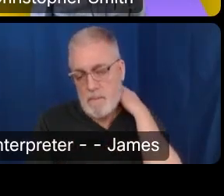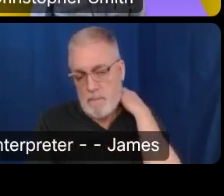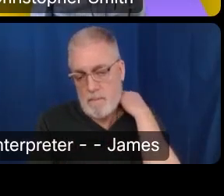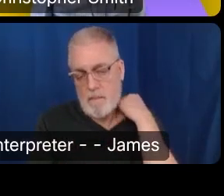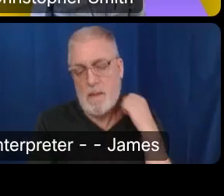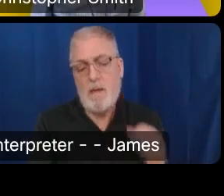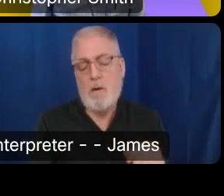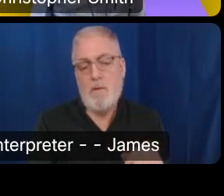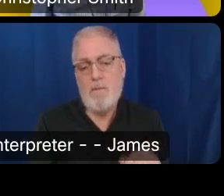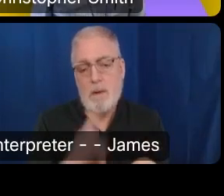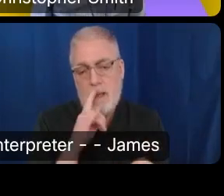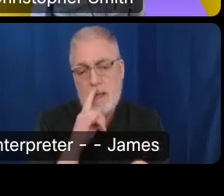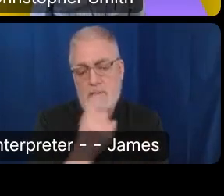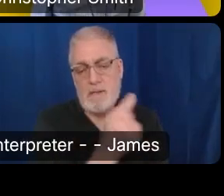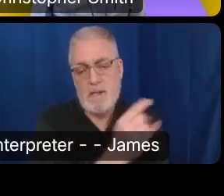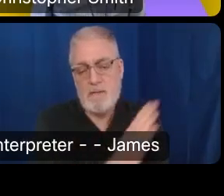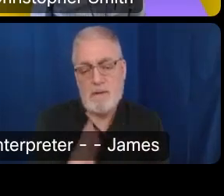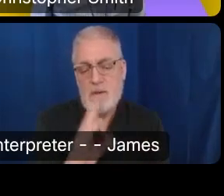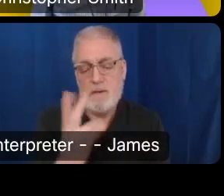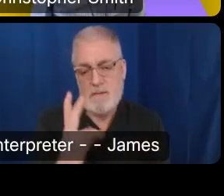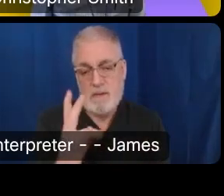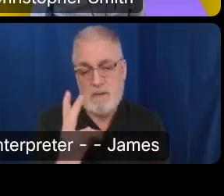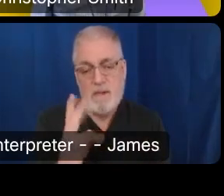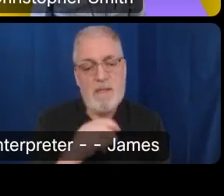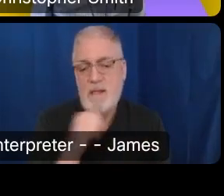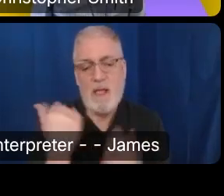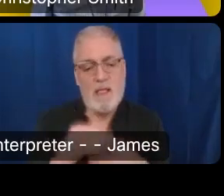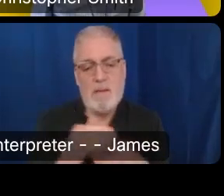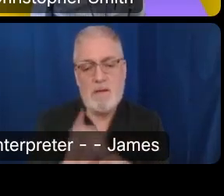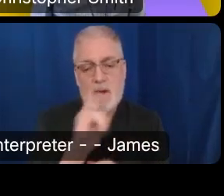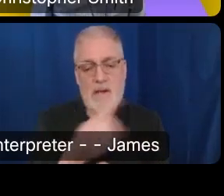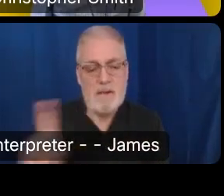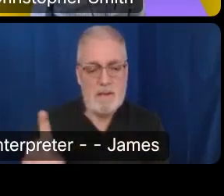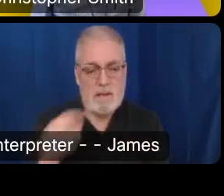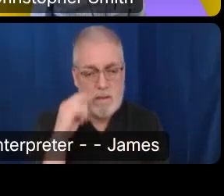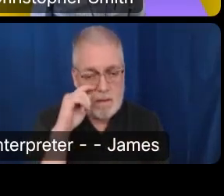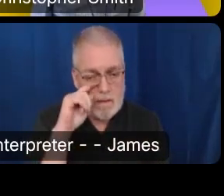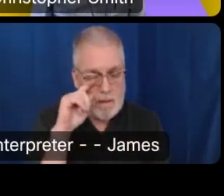IDD individuals, that is the bulk of the people who were.